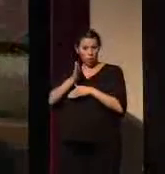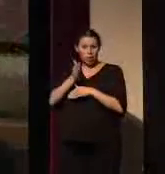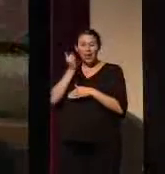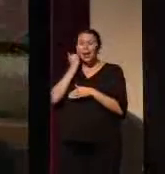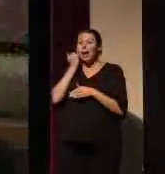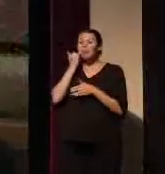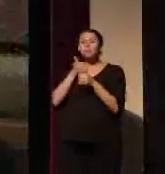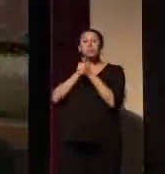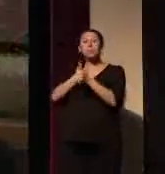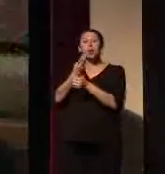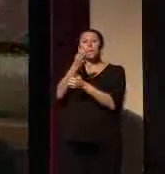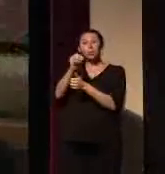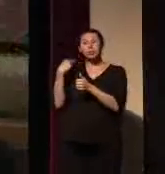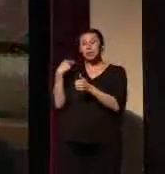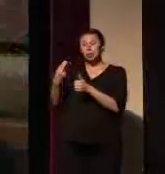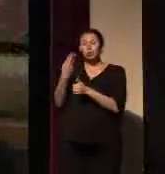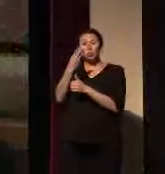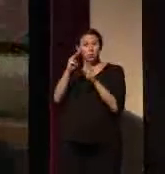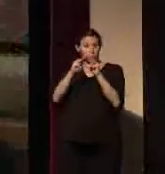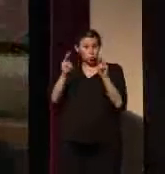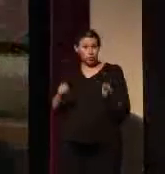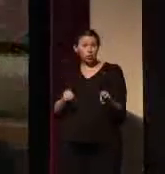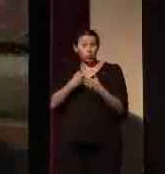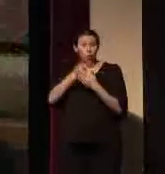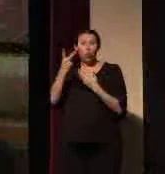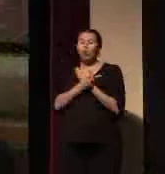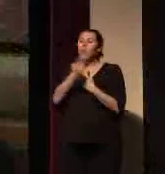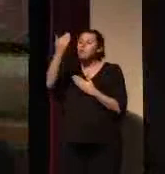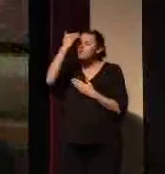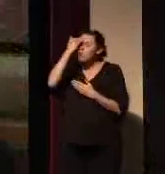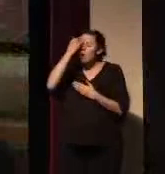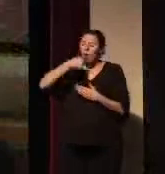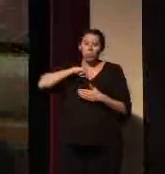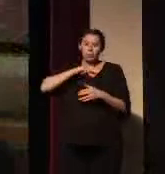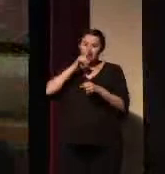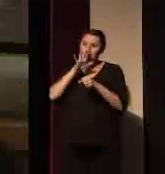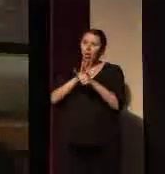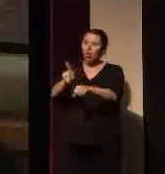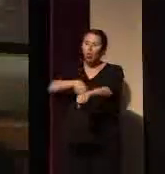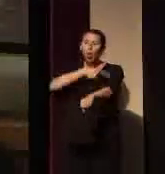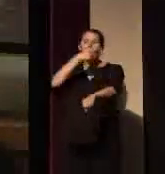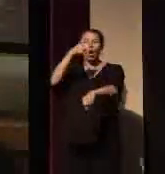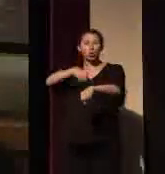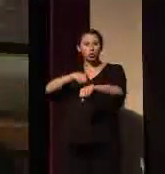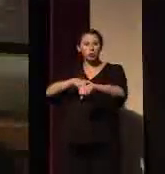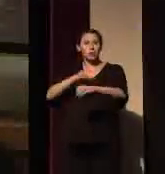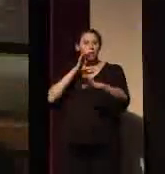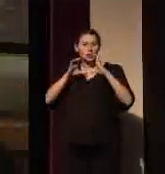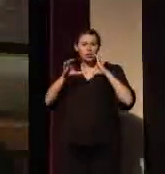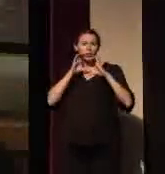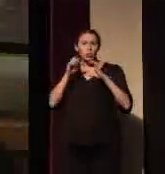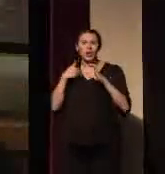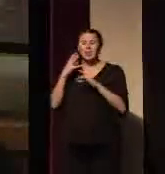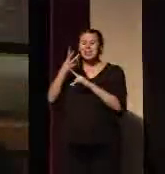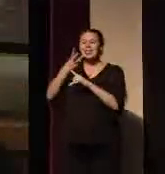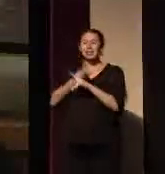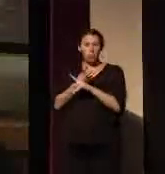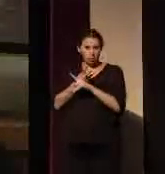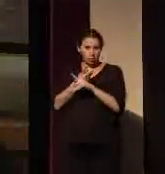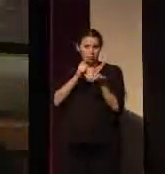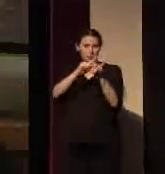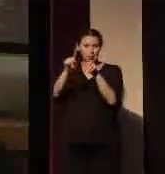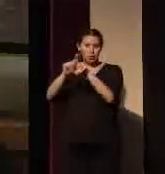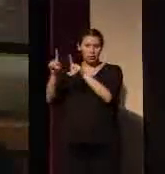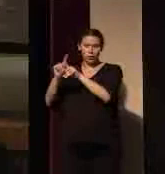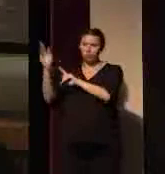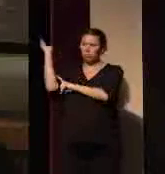following the Missouri History Museum programming, you know that we are committed to a long-term engagement on this. We have 6 months of programming